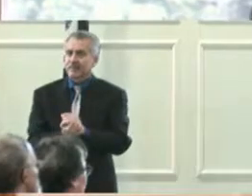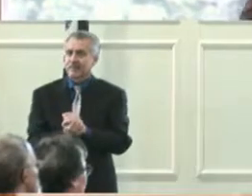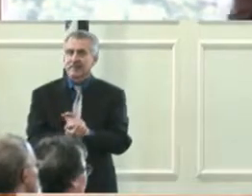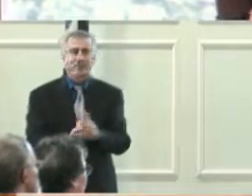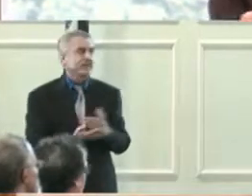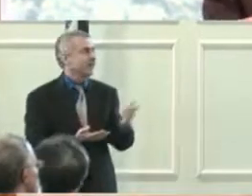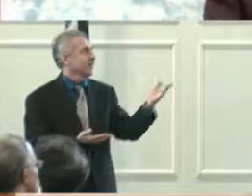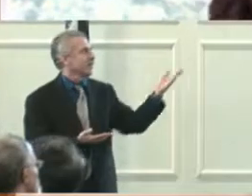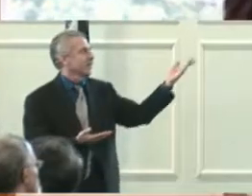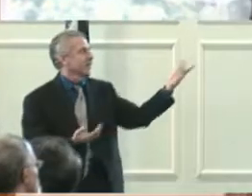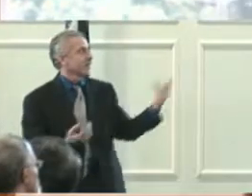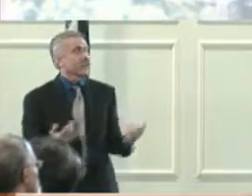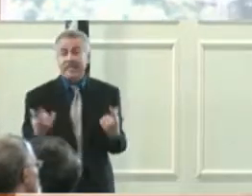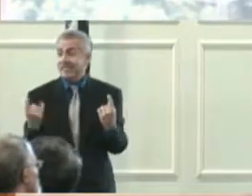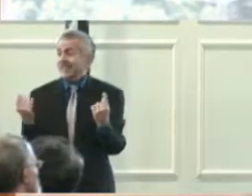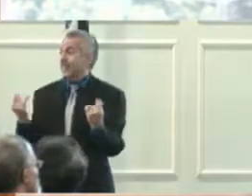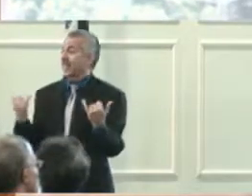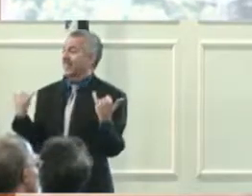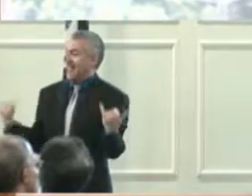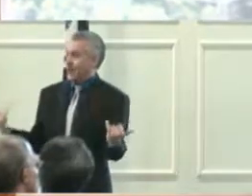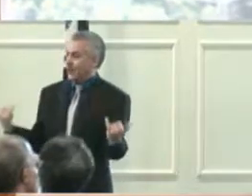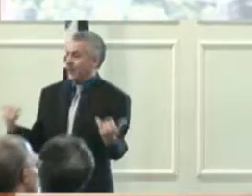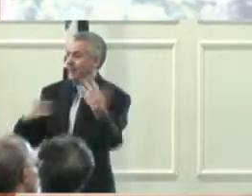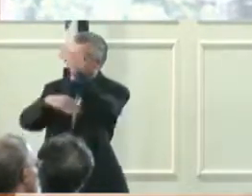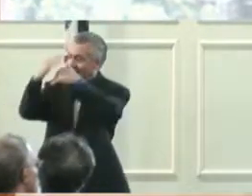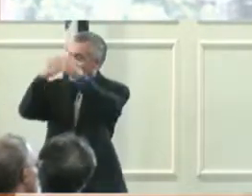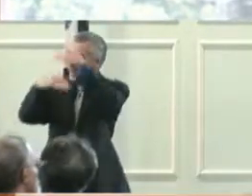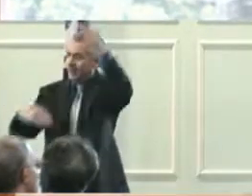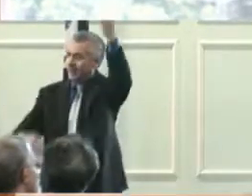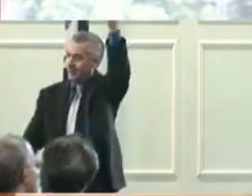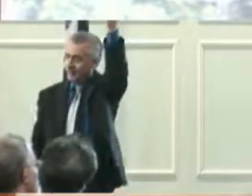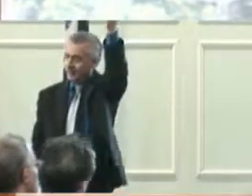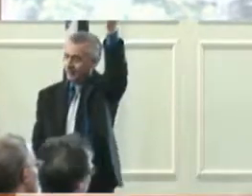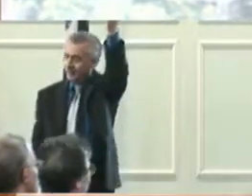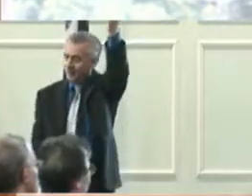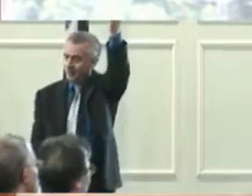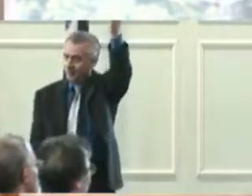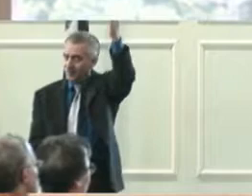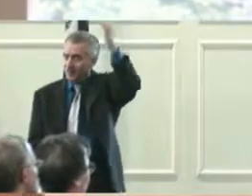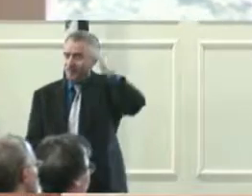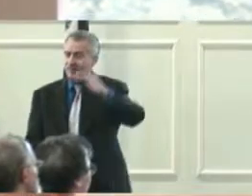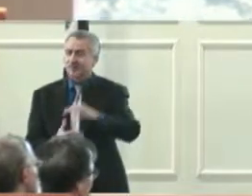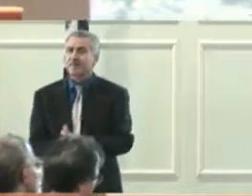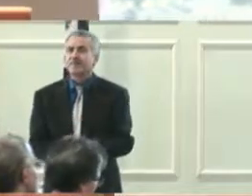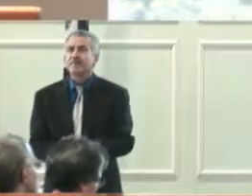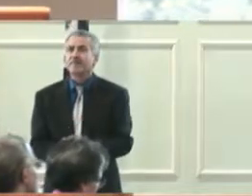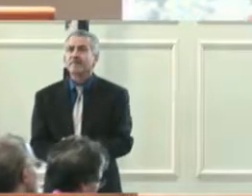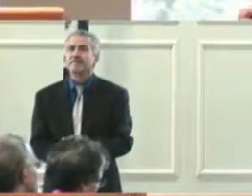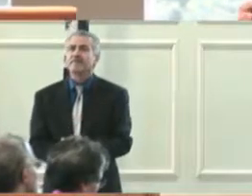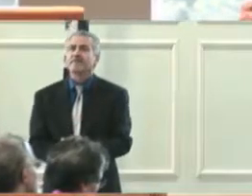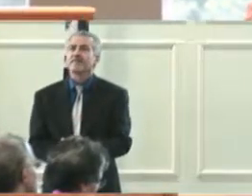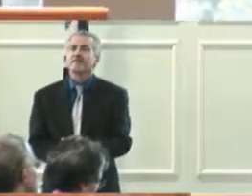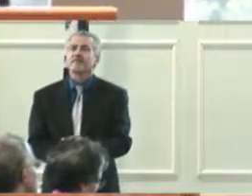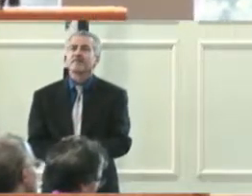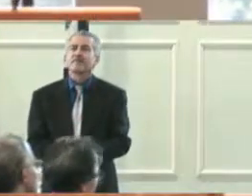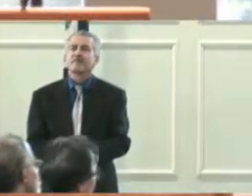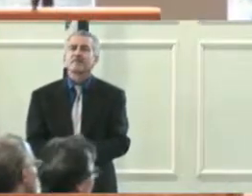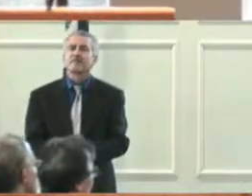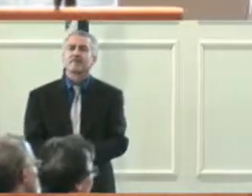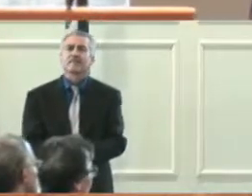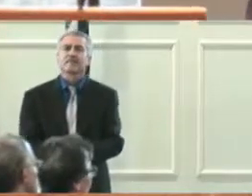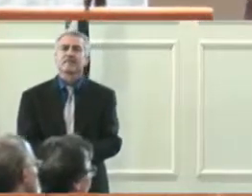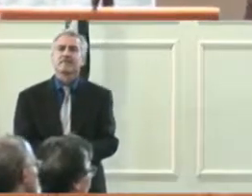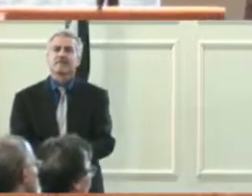there, amen? The Bible says, this is how it ends, in verse 13 of Daniel